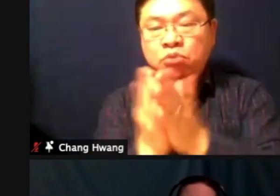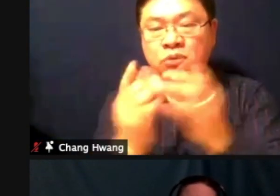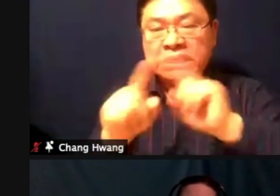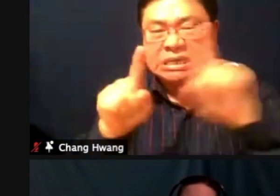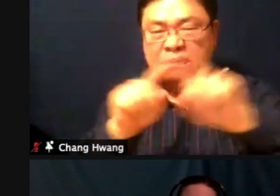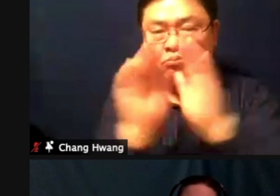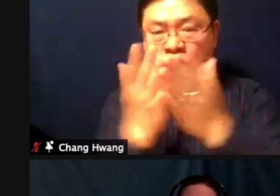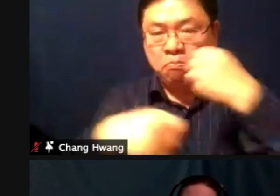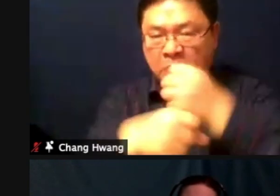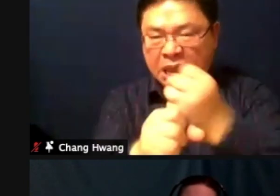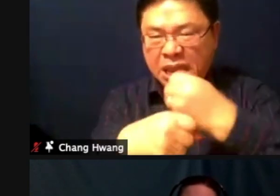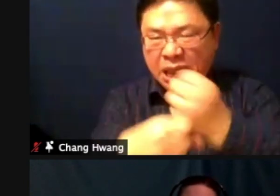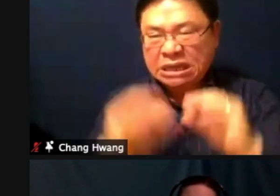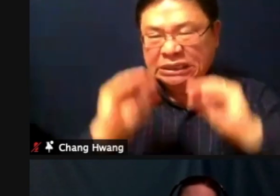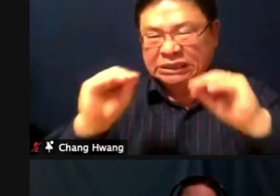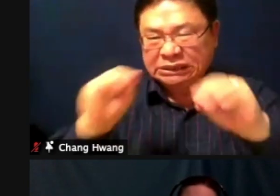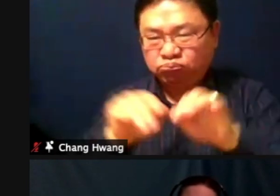time, many books were being published.